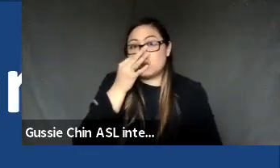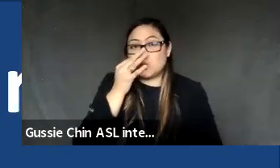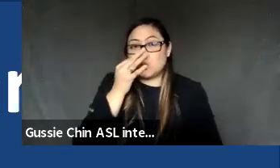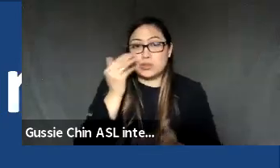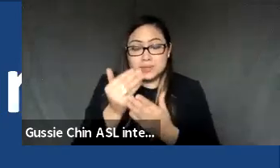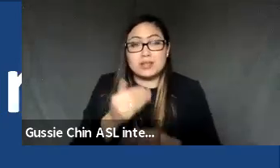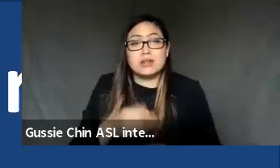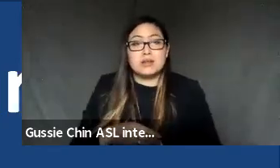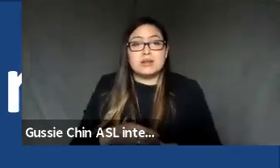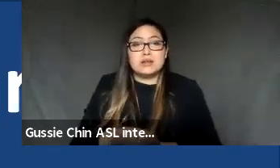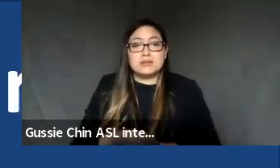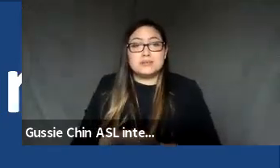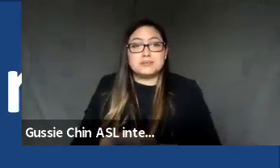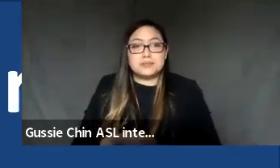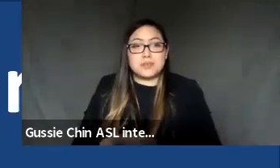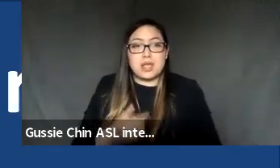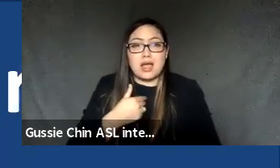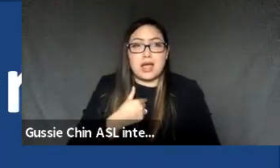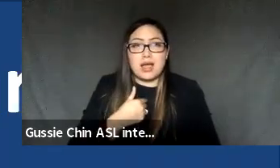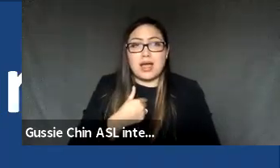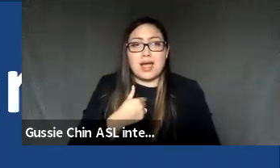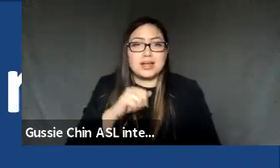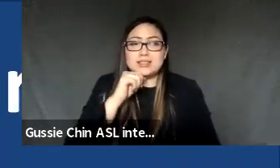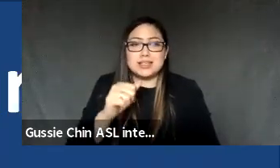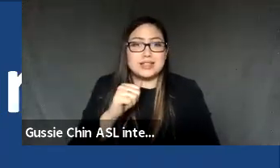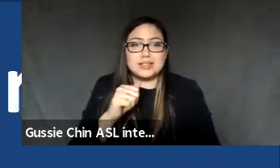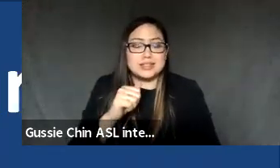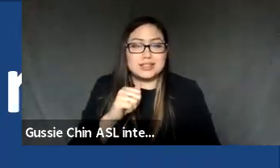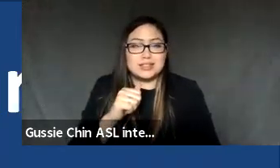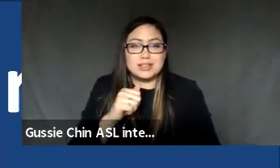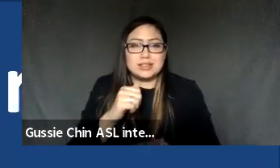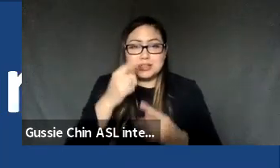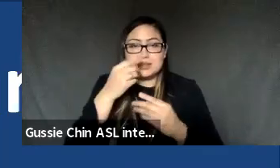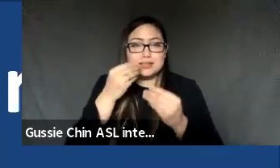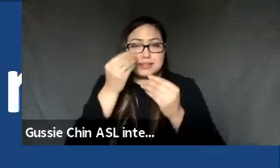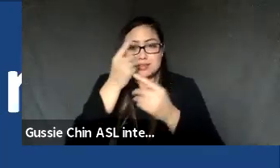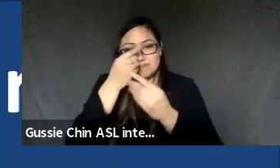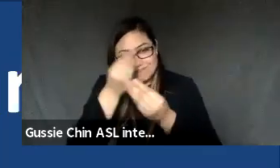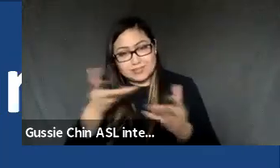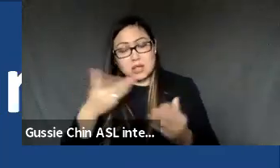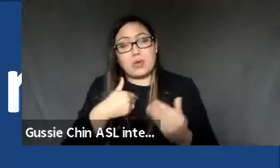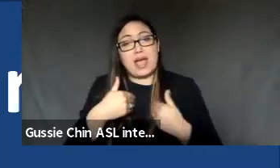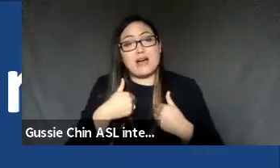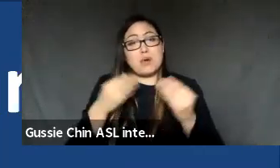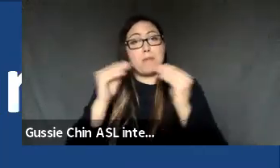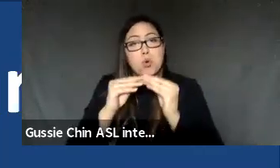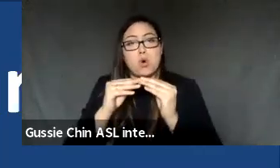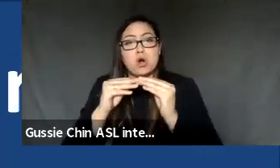our animations. And I neglected to say when I was going through signs that we have an animation on signs that goes into greater detail.